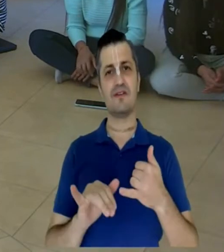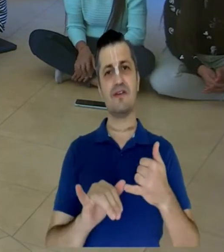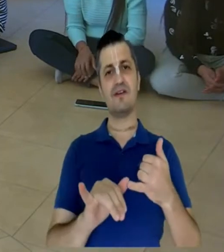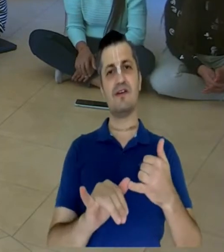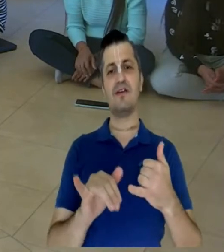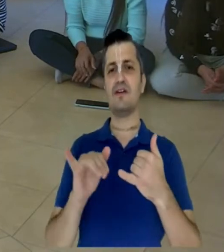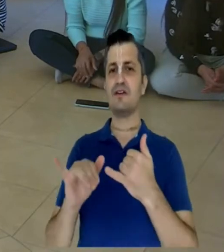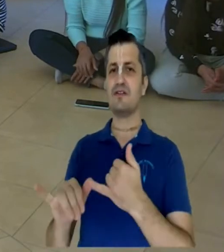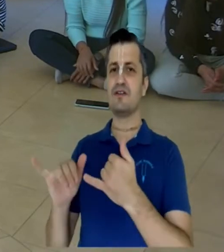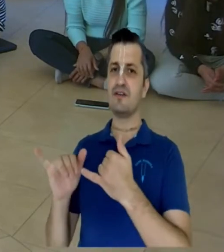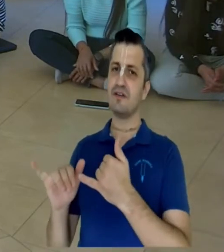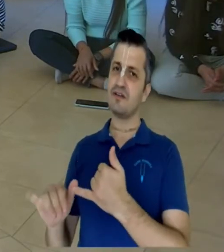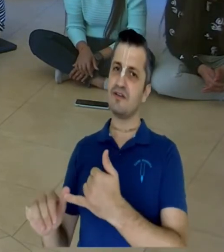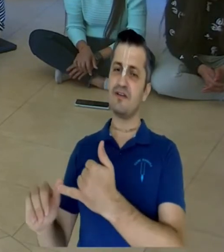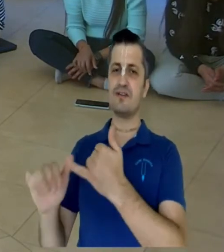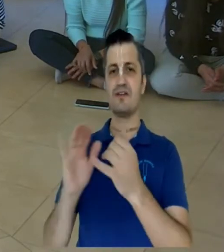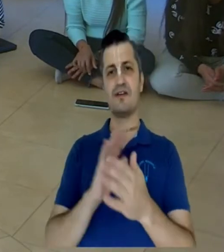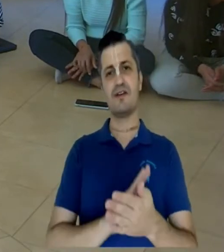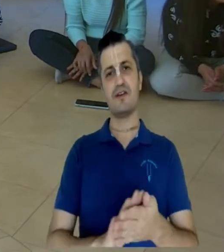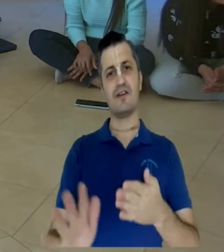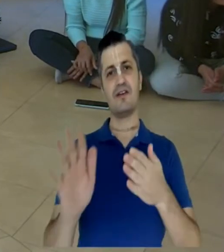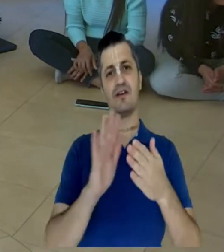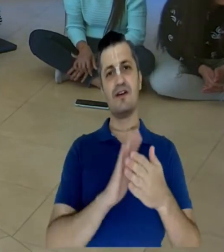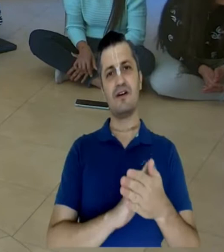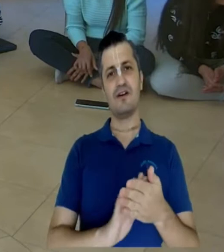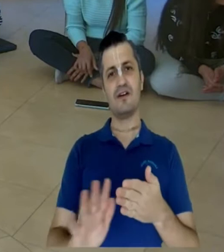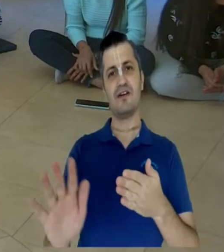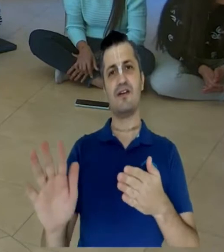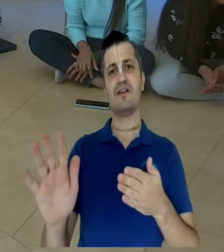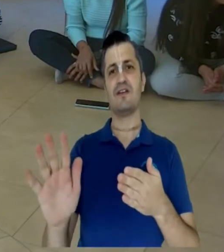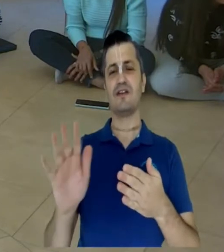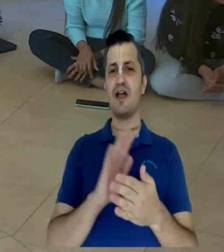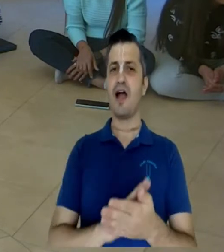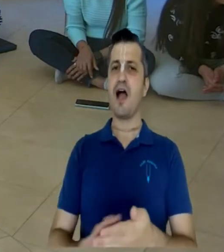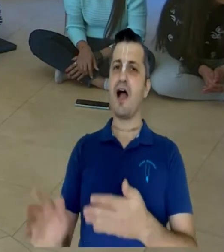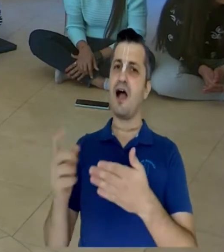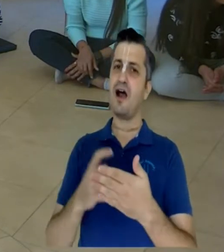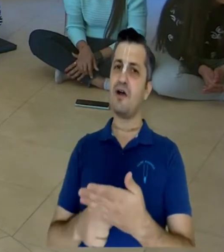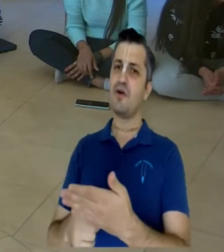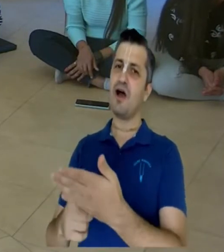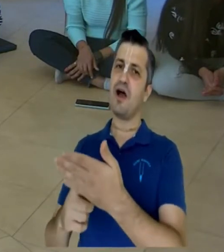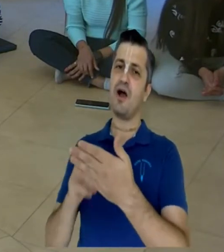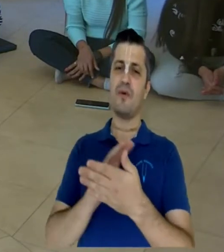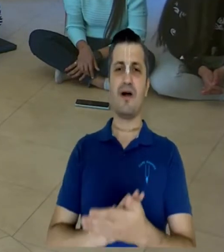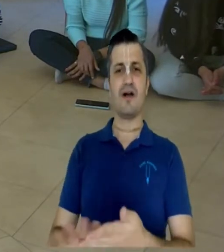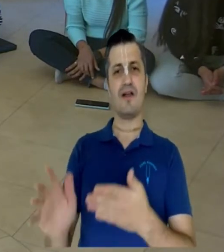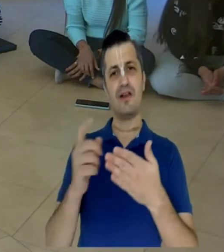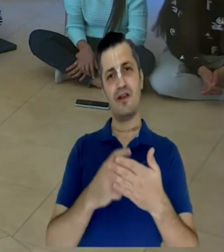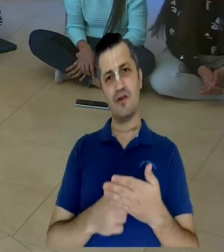Krishna Krishna Krishna Hare Hare Hare